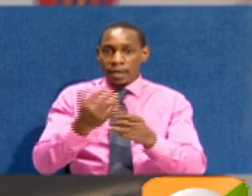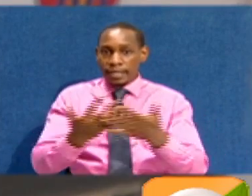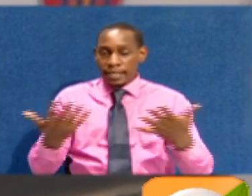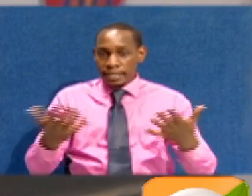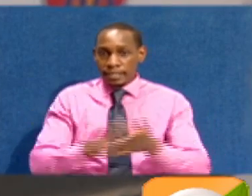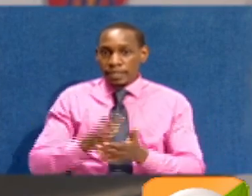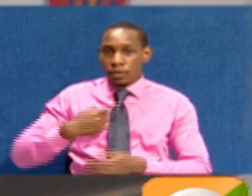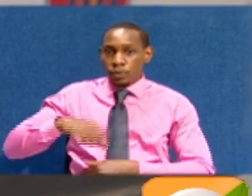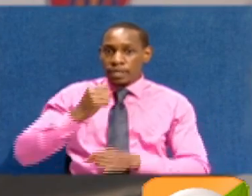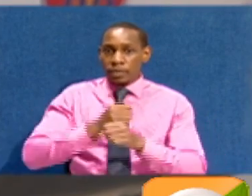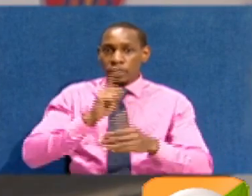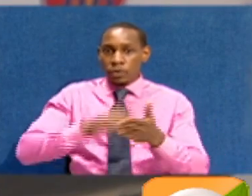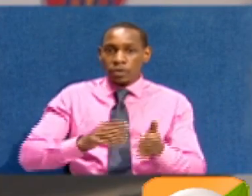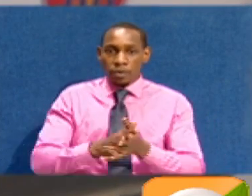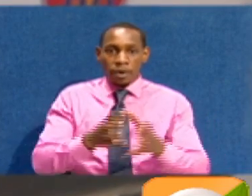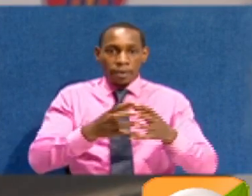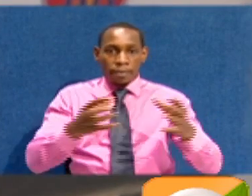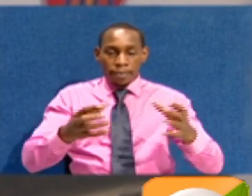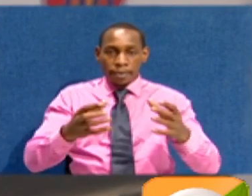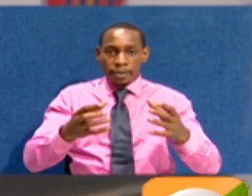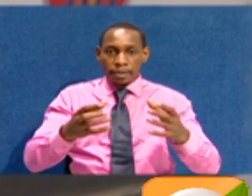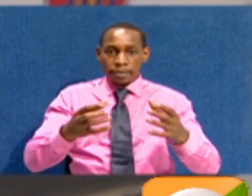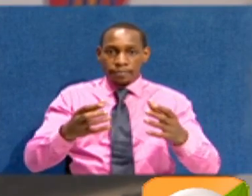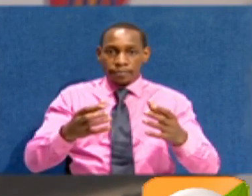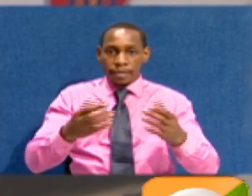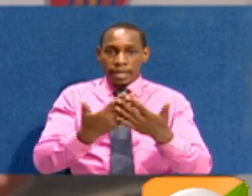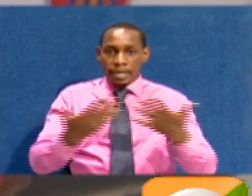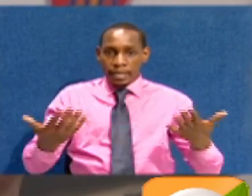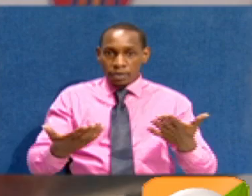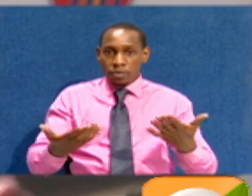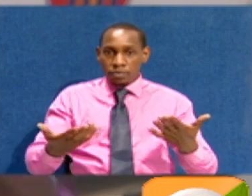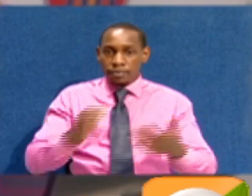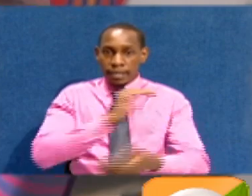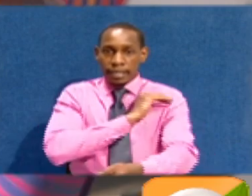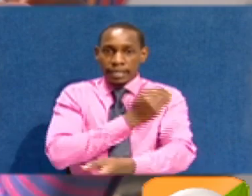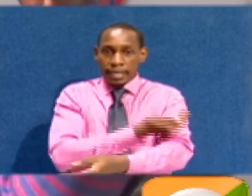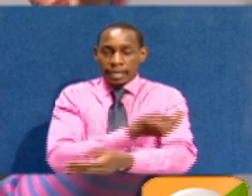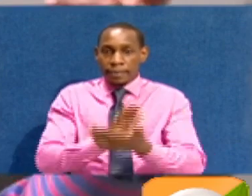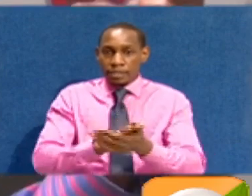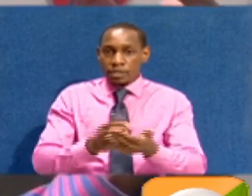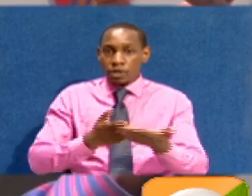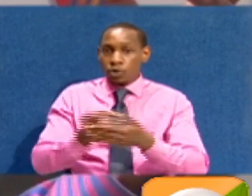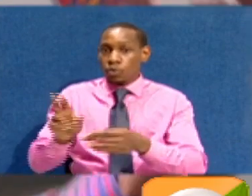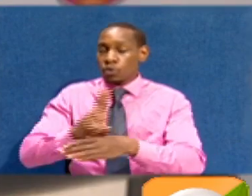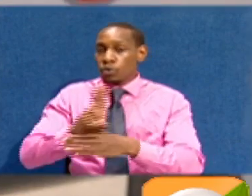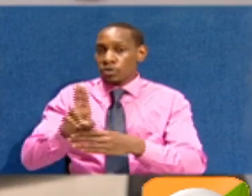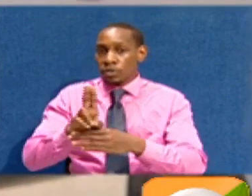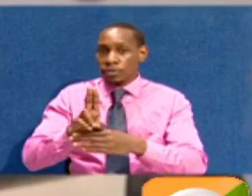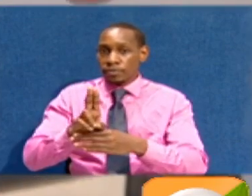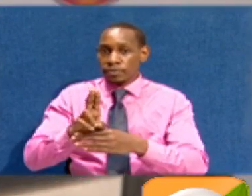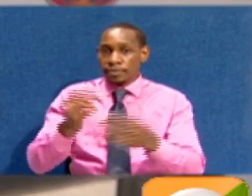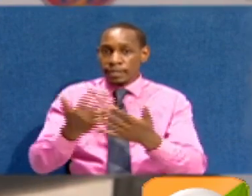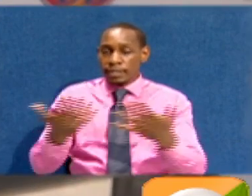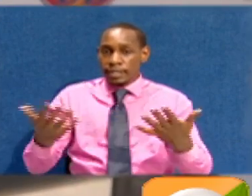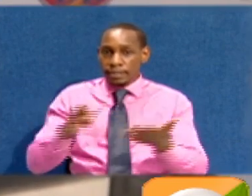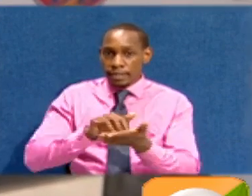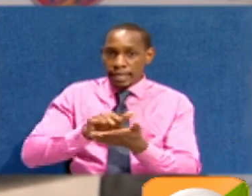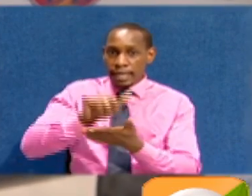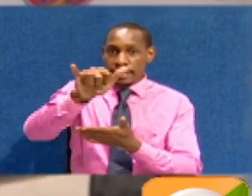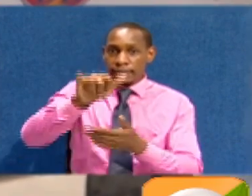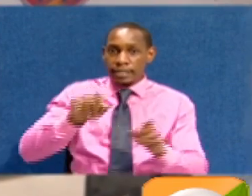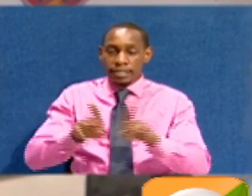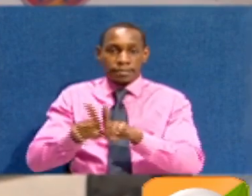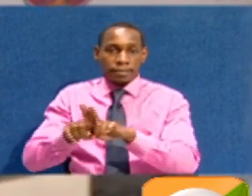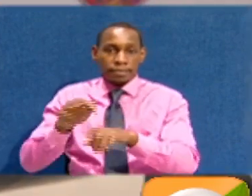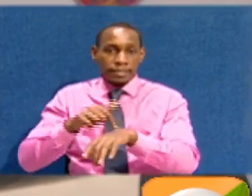What we did is we increased our cargo carrying capacity by utilizing cargo aircraft and at the